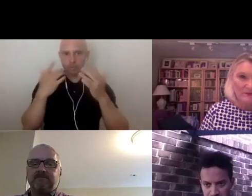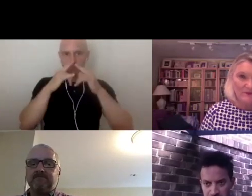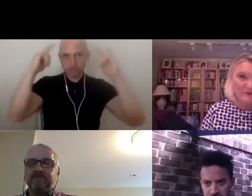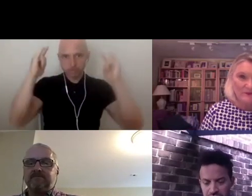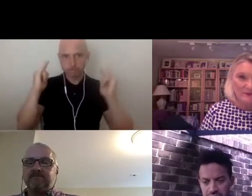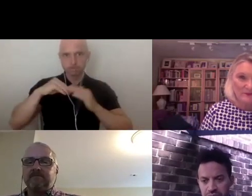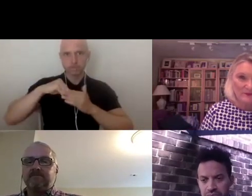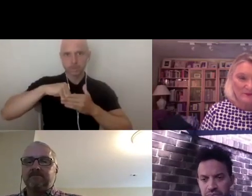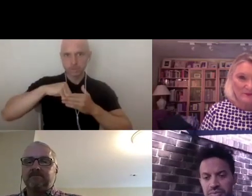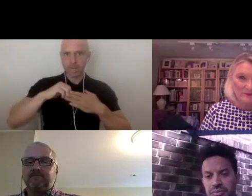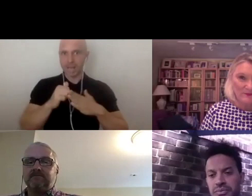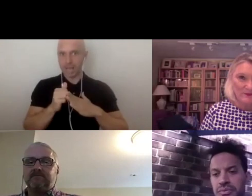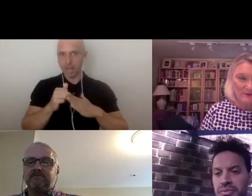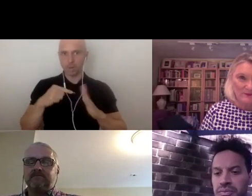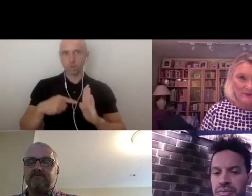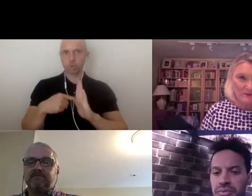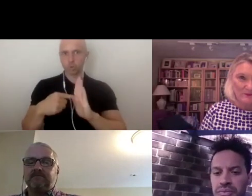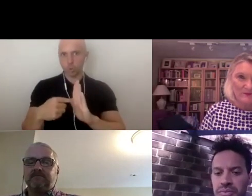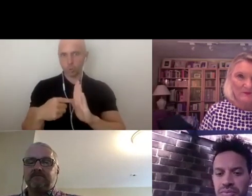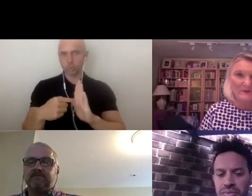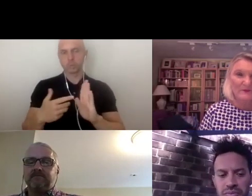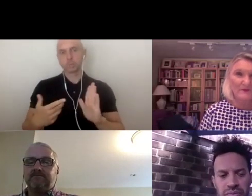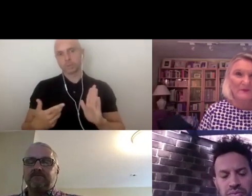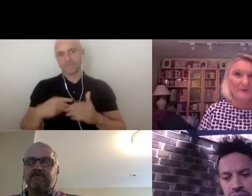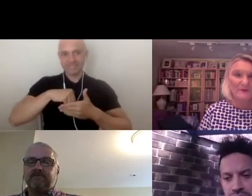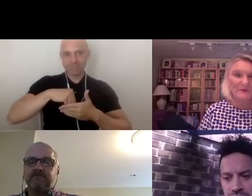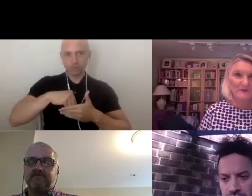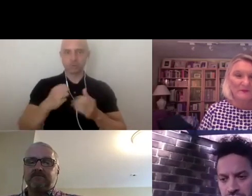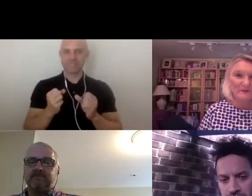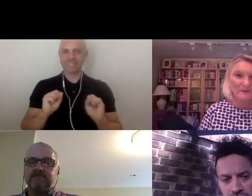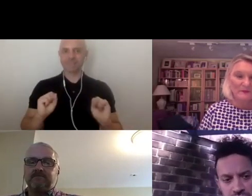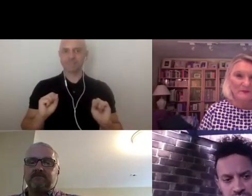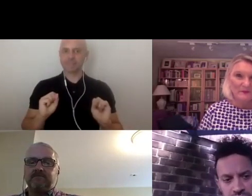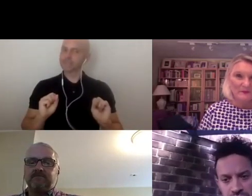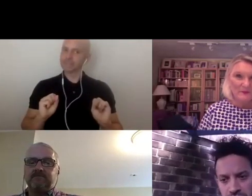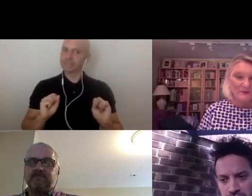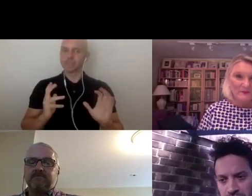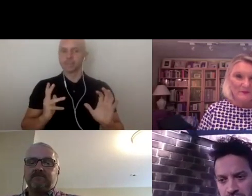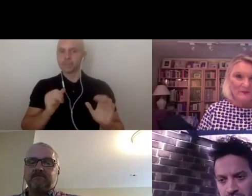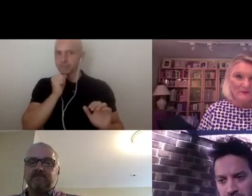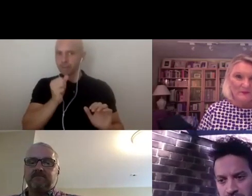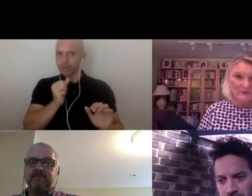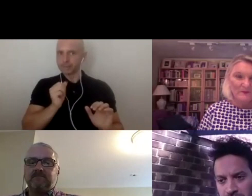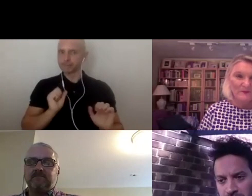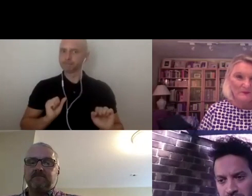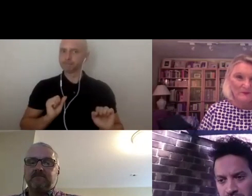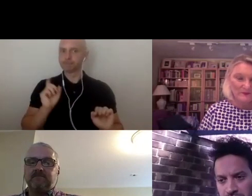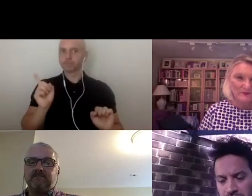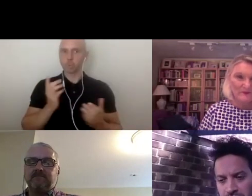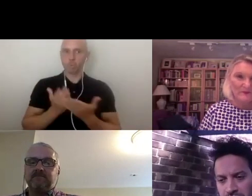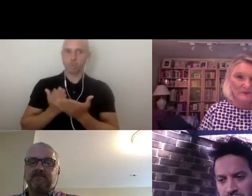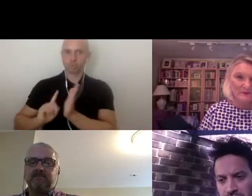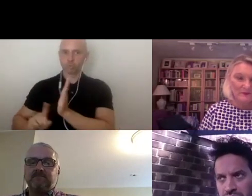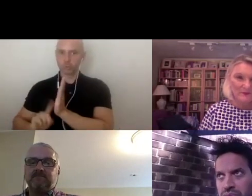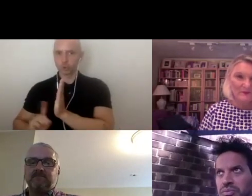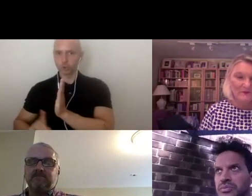with audiences safely. Mm-hmm. And considering that the science has proven that outdoor is the safest, and certainly the numbers, we can see 50